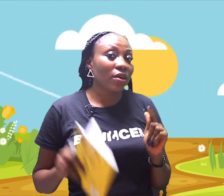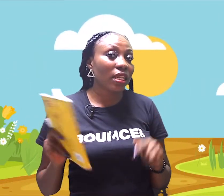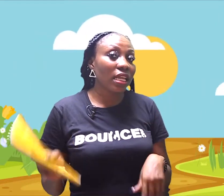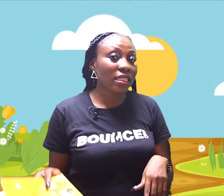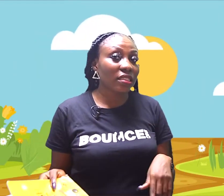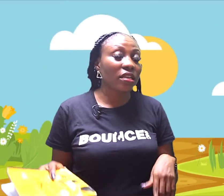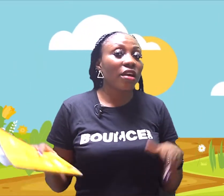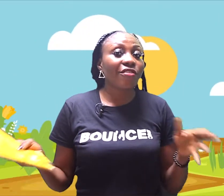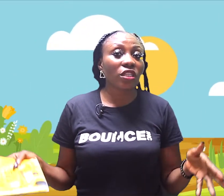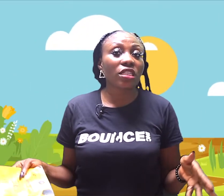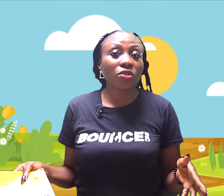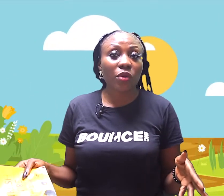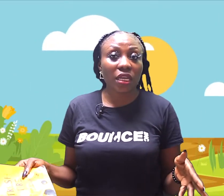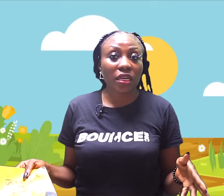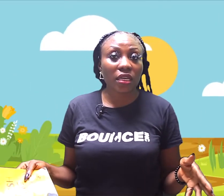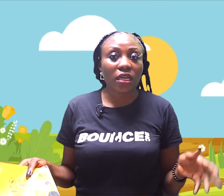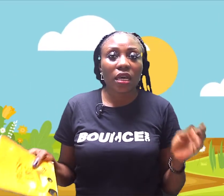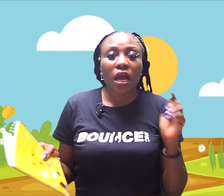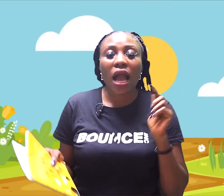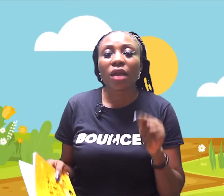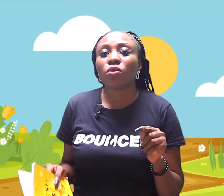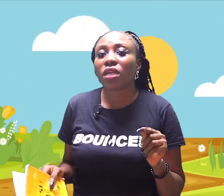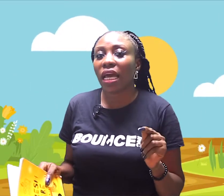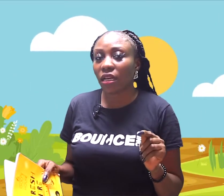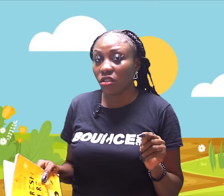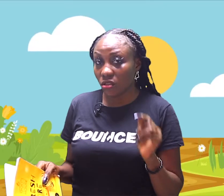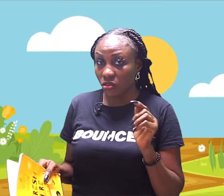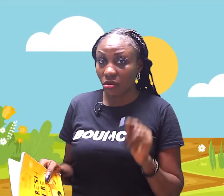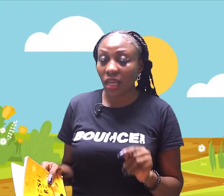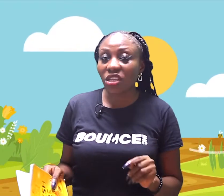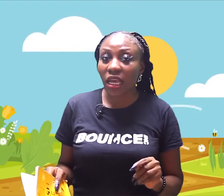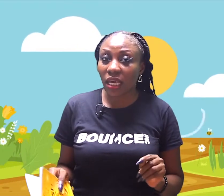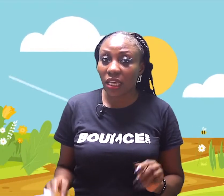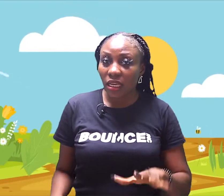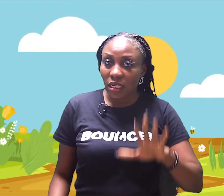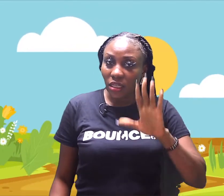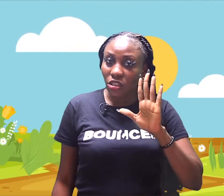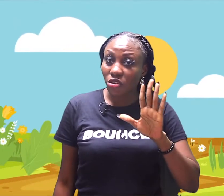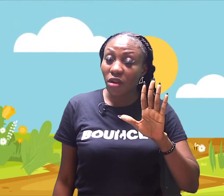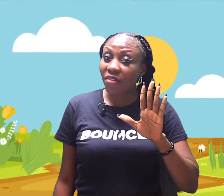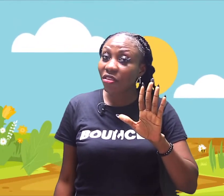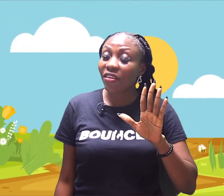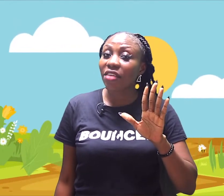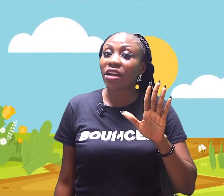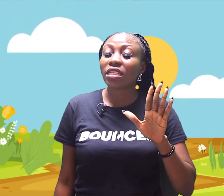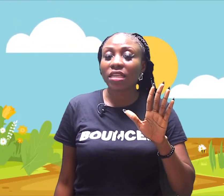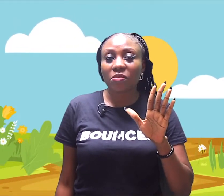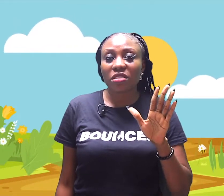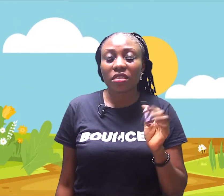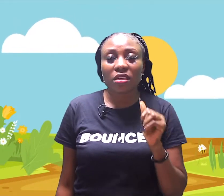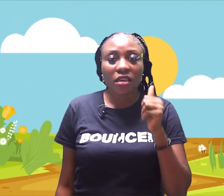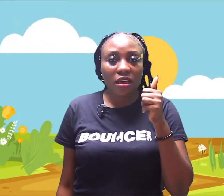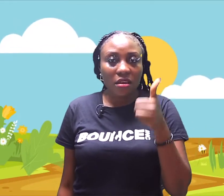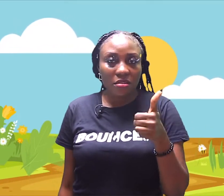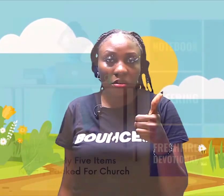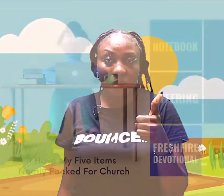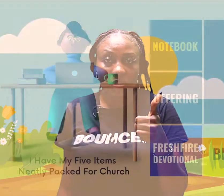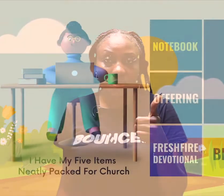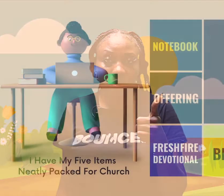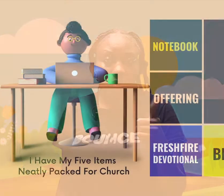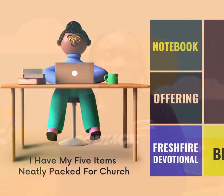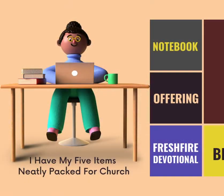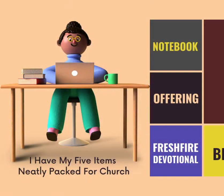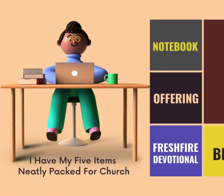we start our lesson for this week, I would like us to do our check. Do you have your five items?